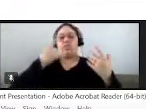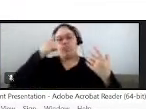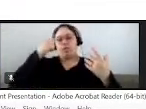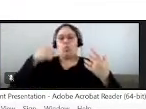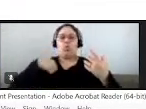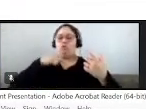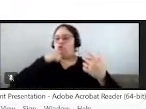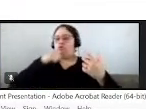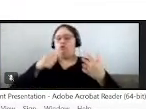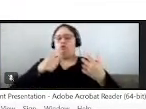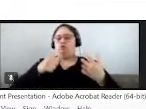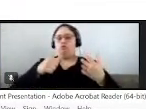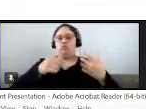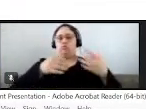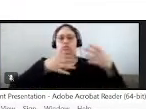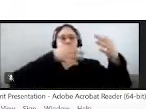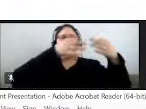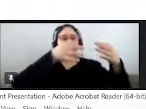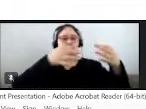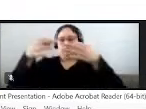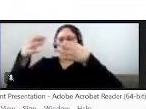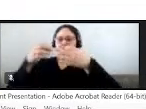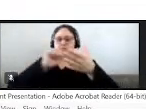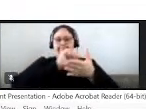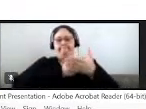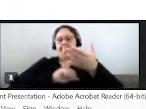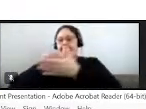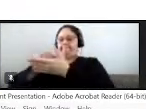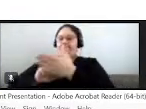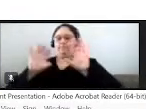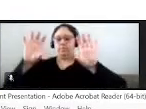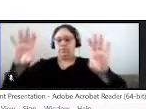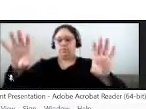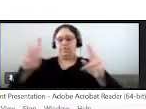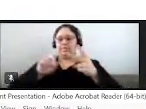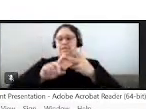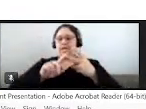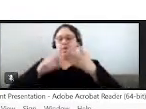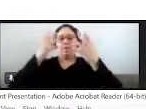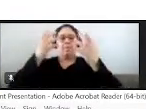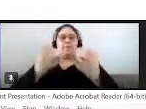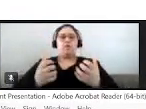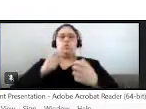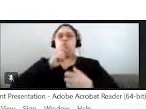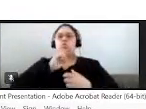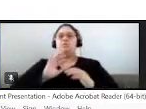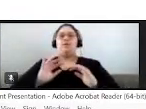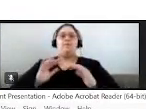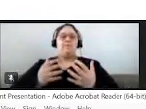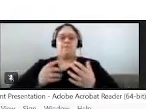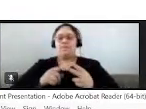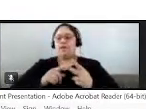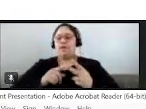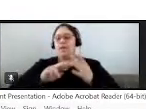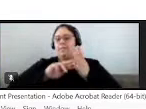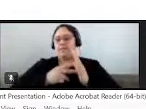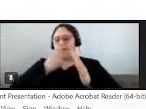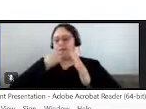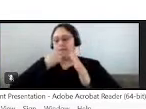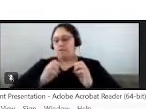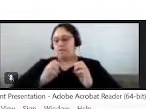not prescriptive as to how the second budget is utilized and planned